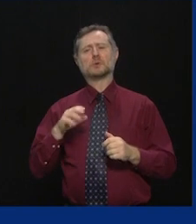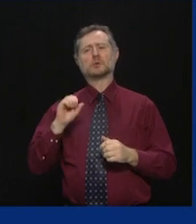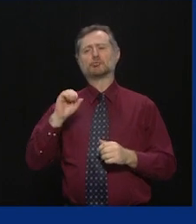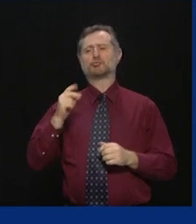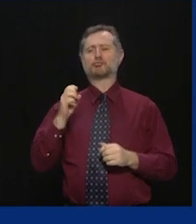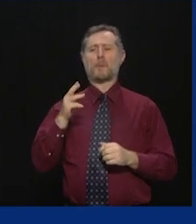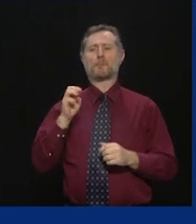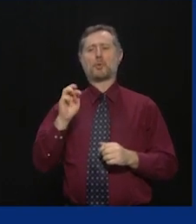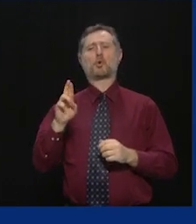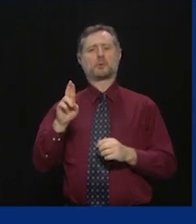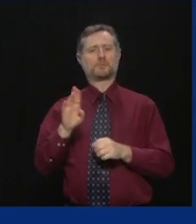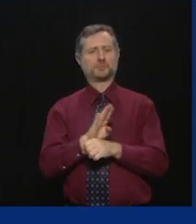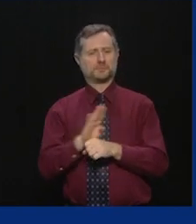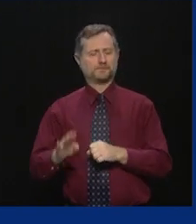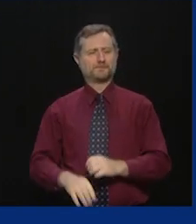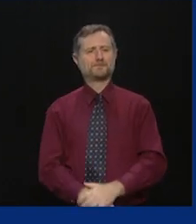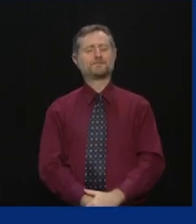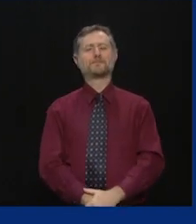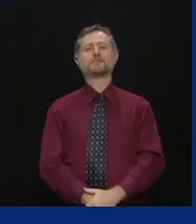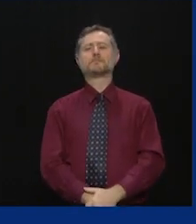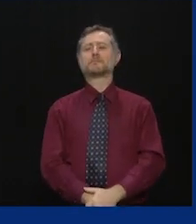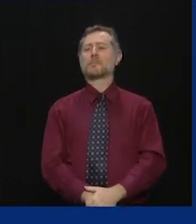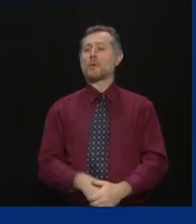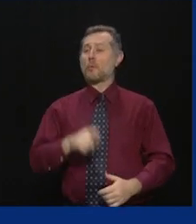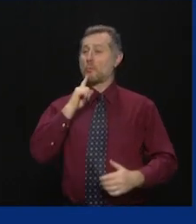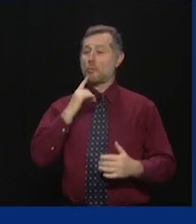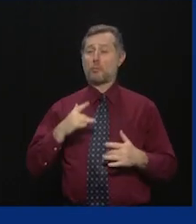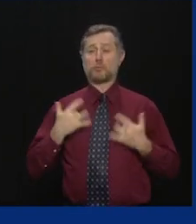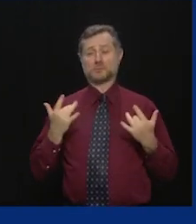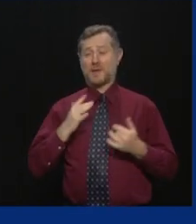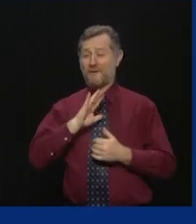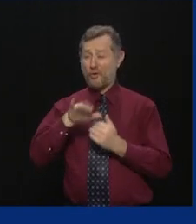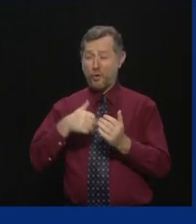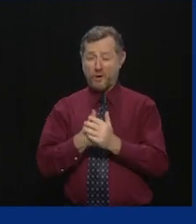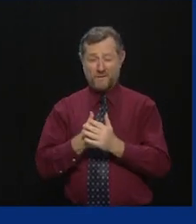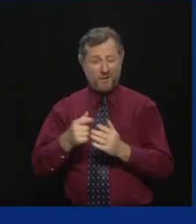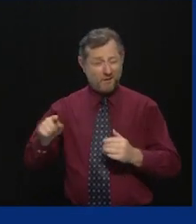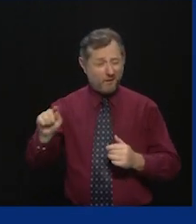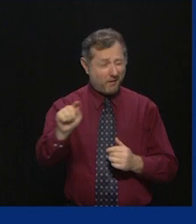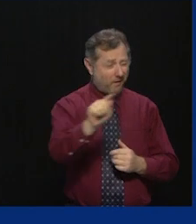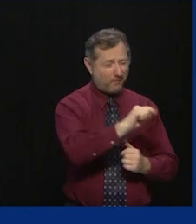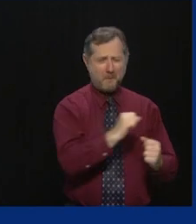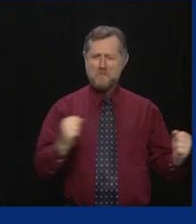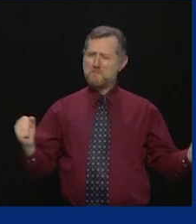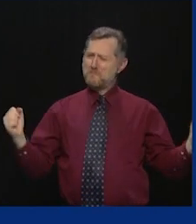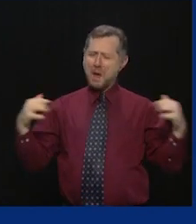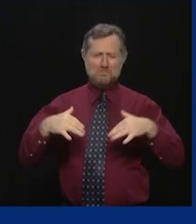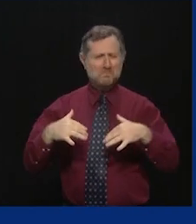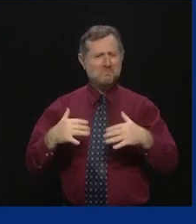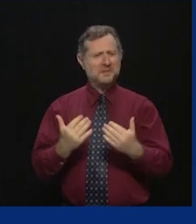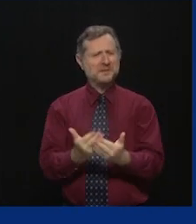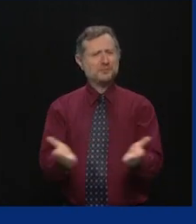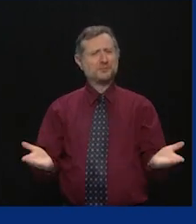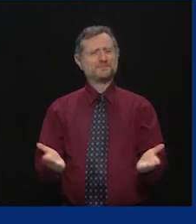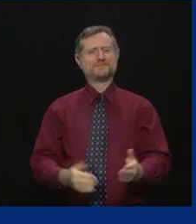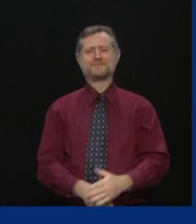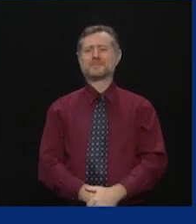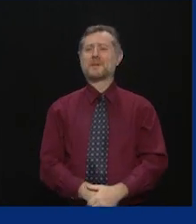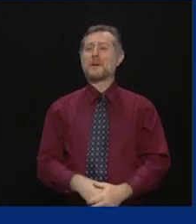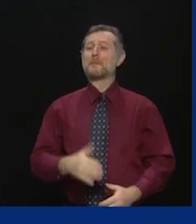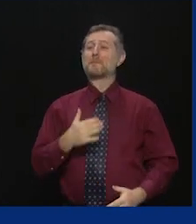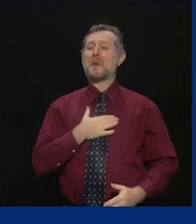We are so pleased to have all of you with us today. And with that, it is my great pleasure to introduce a